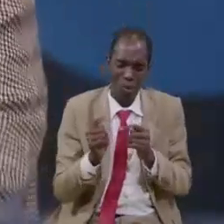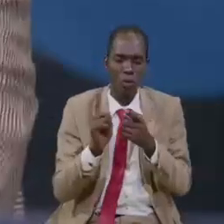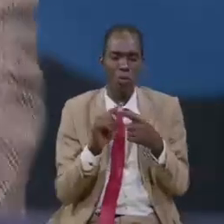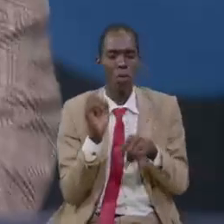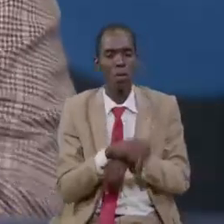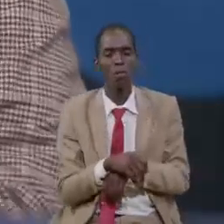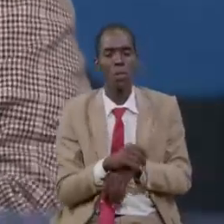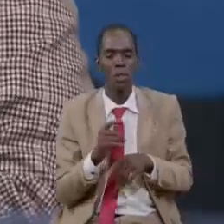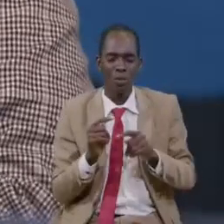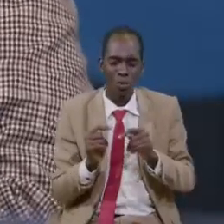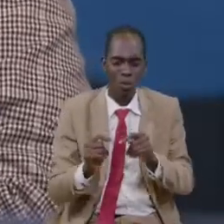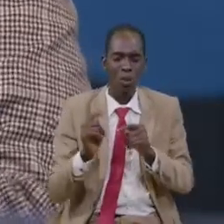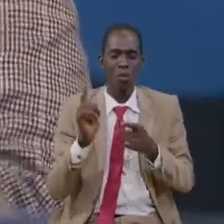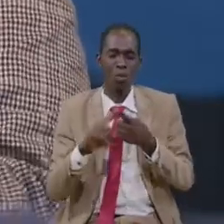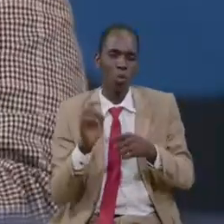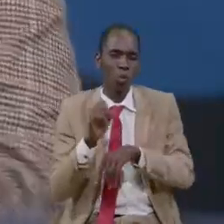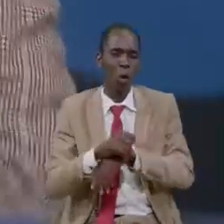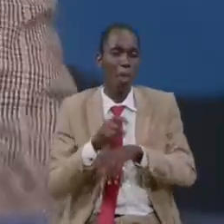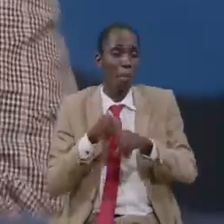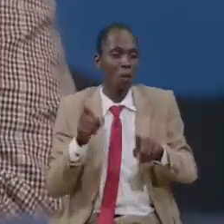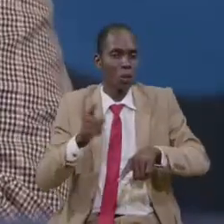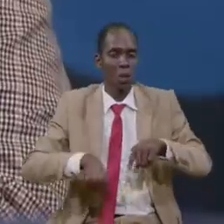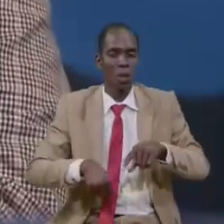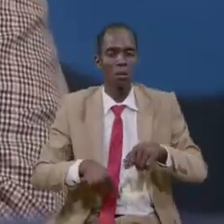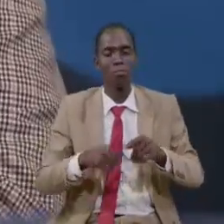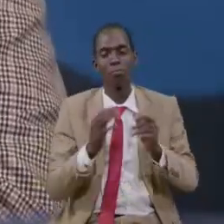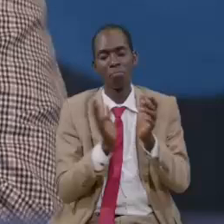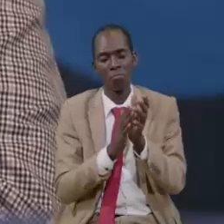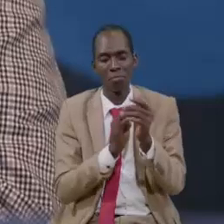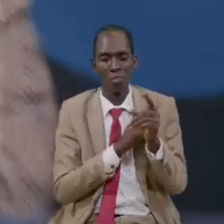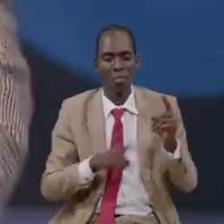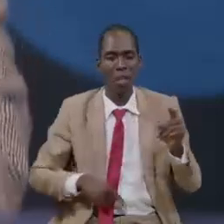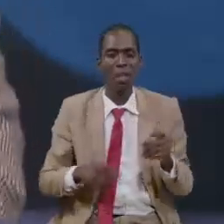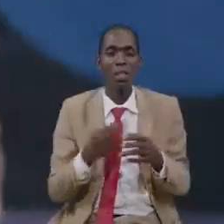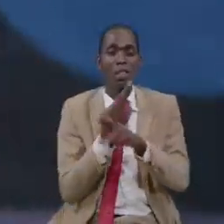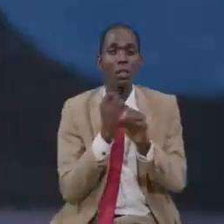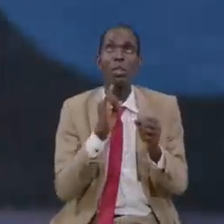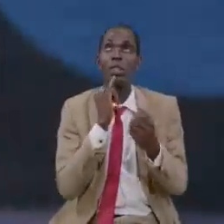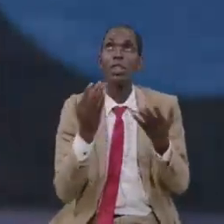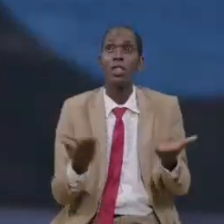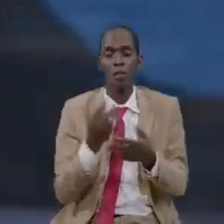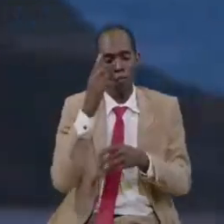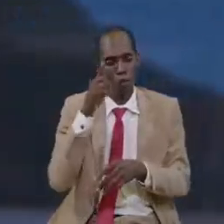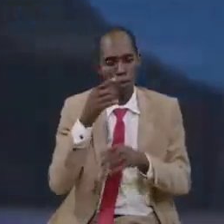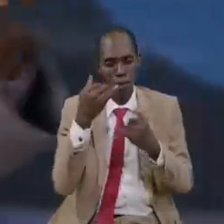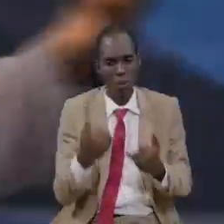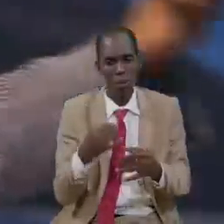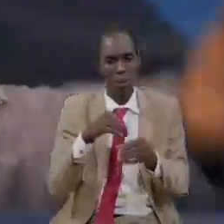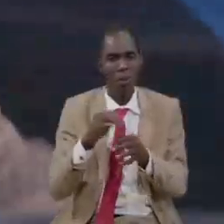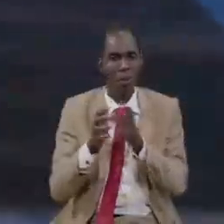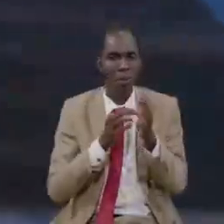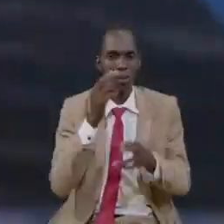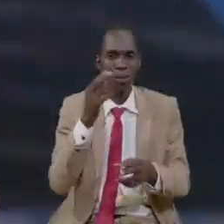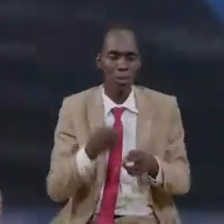not conquer, praise the Lord, redemption has come for you tonight. Sin, sin